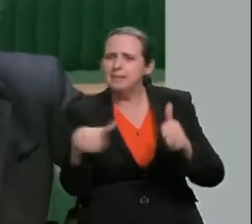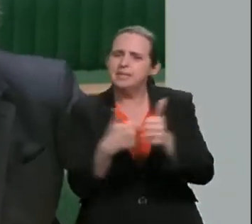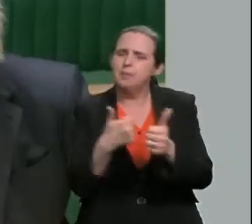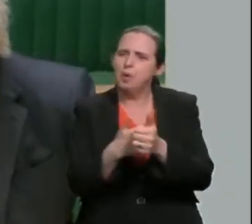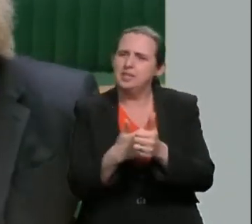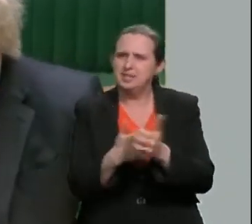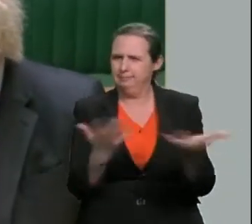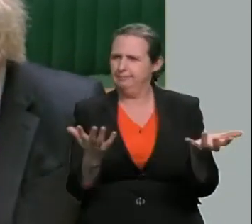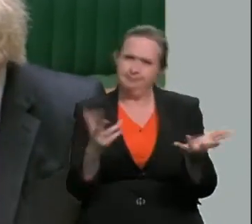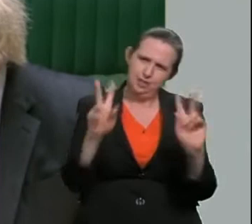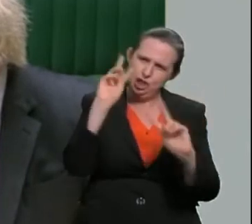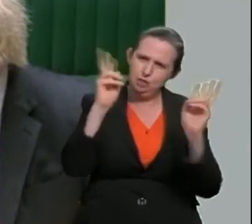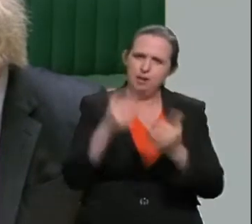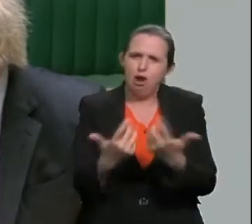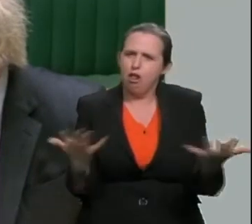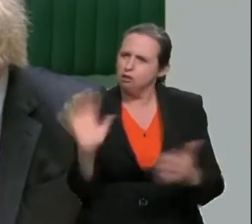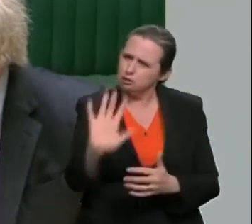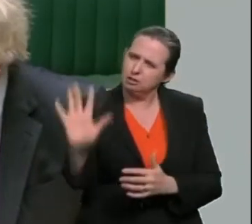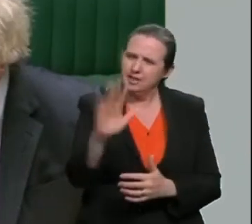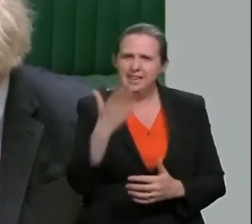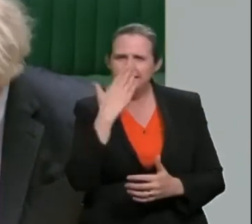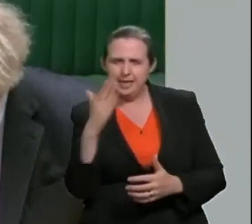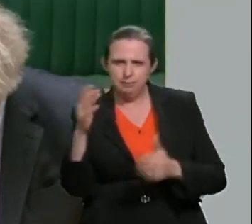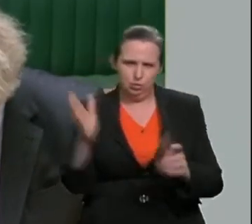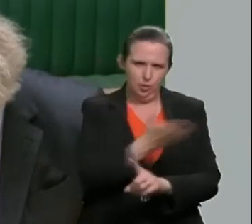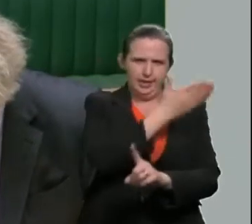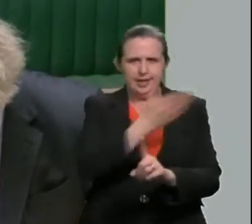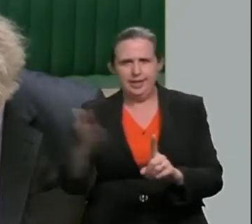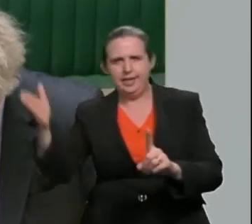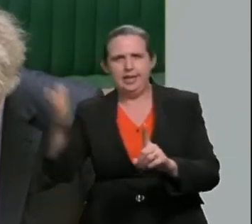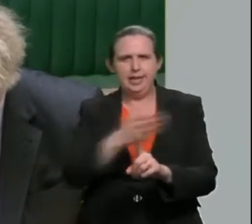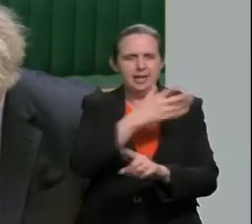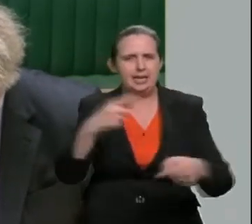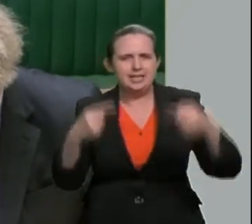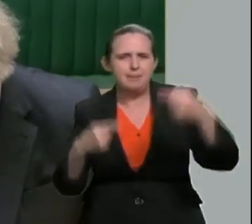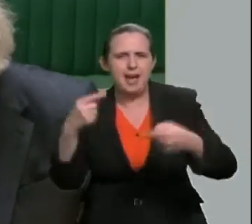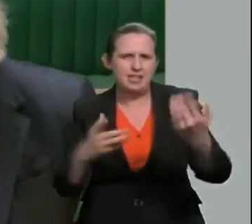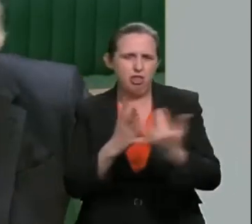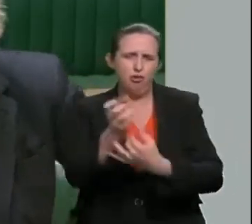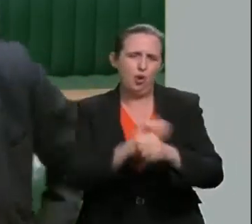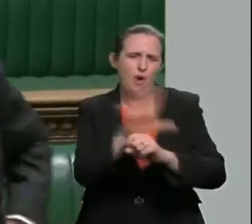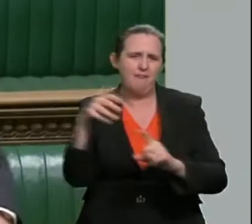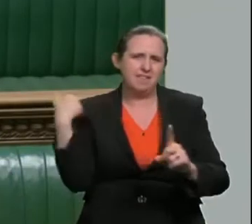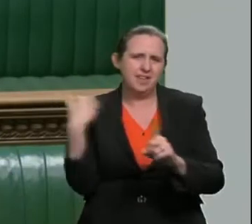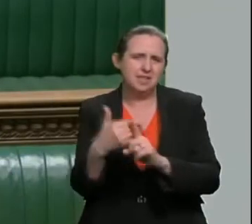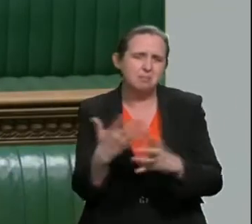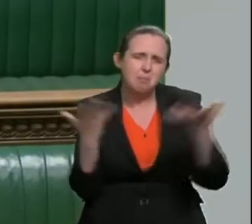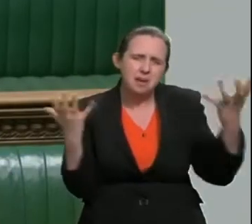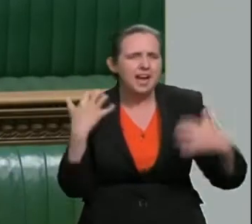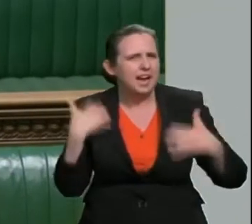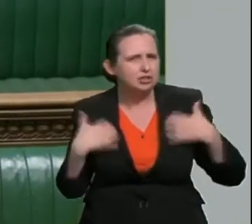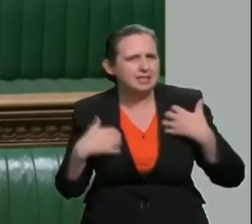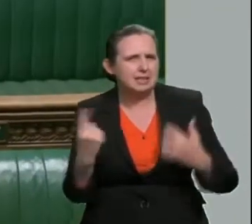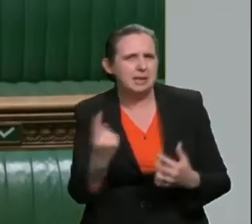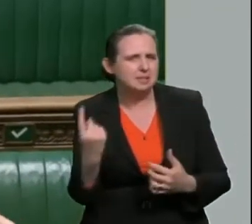Speaker. But he moves from one side of the other in the debate throughout this crisis. And some people, Mr. Speaker,